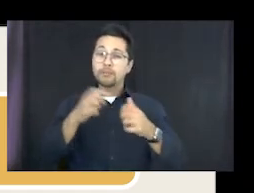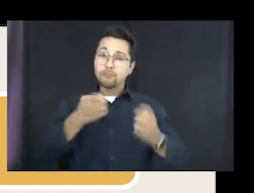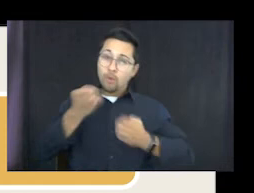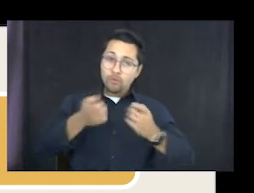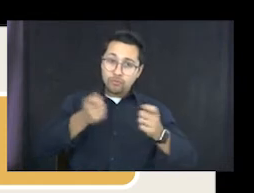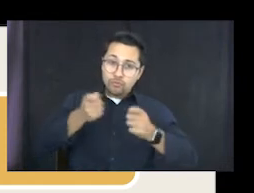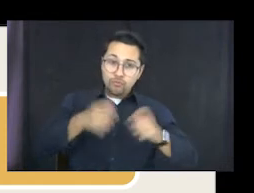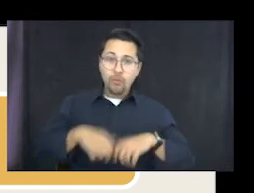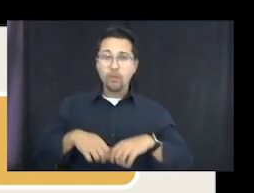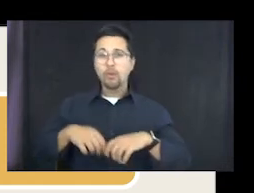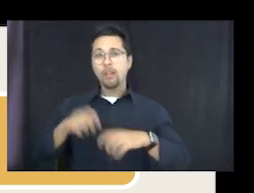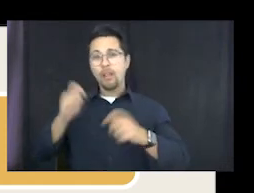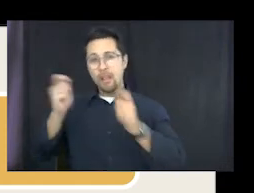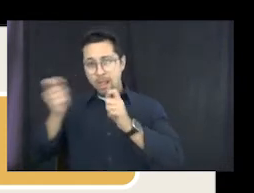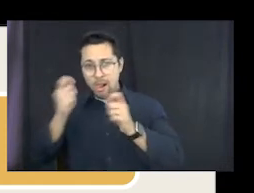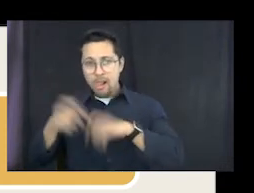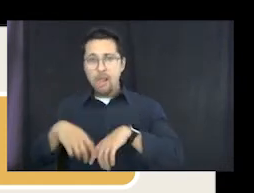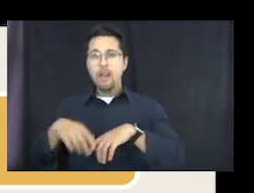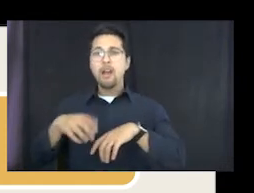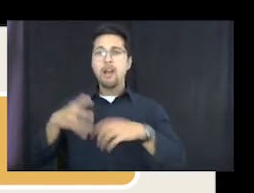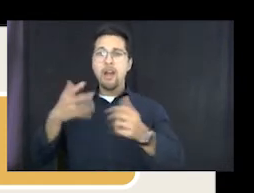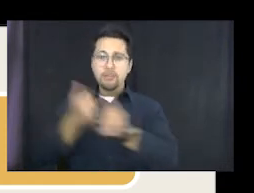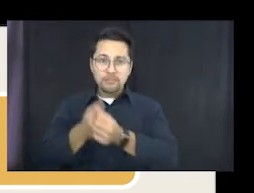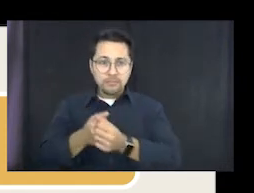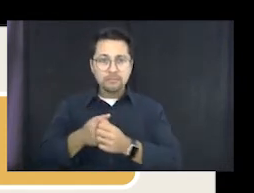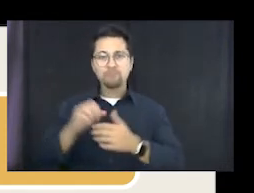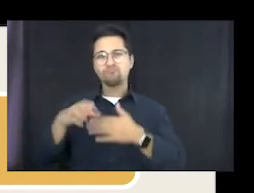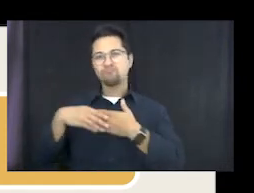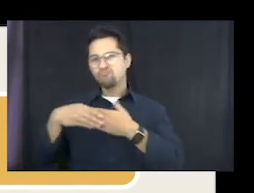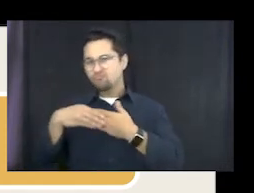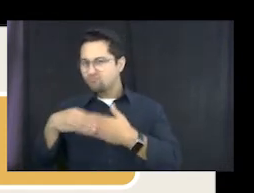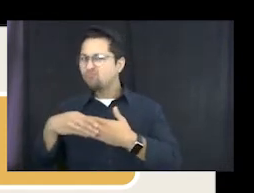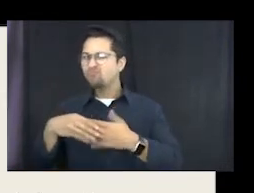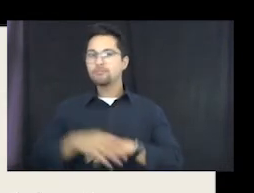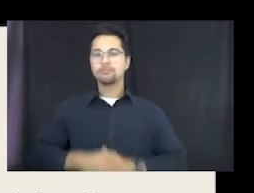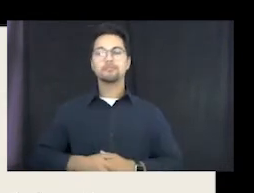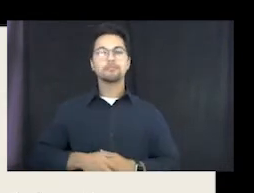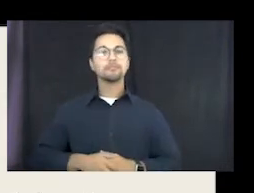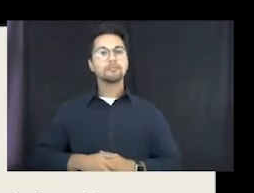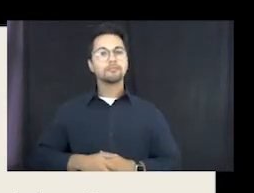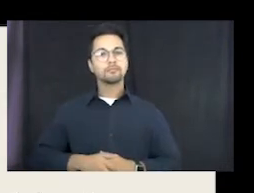control, shifting, updating, inhibitory control, and being flexible.